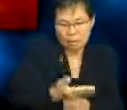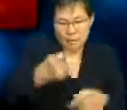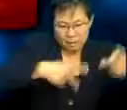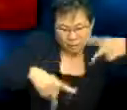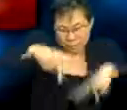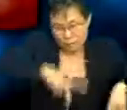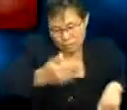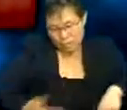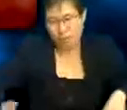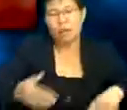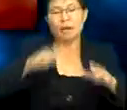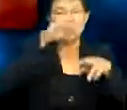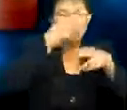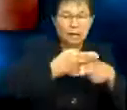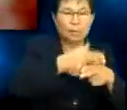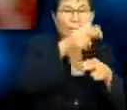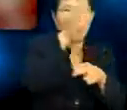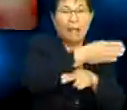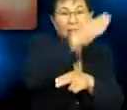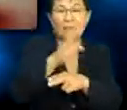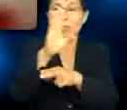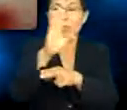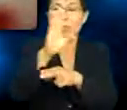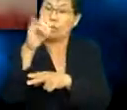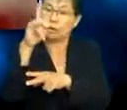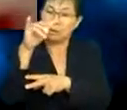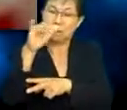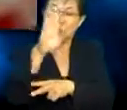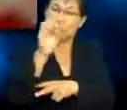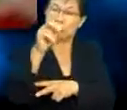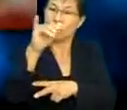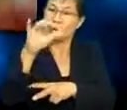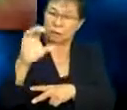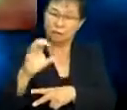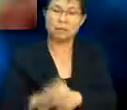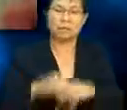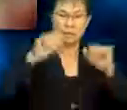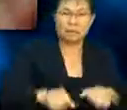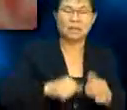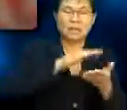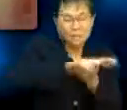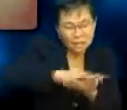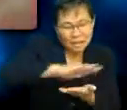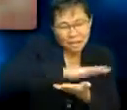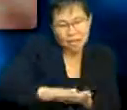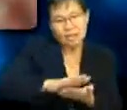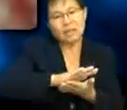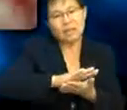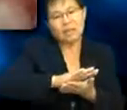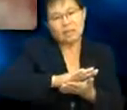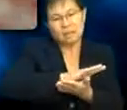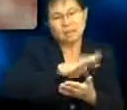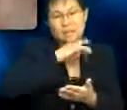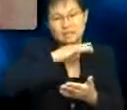certain chemical substances called antibodies. These antibodies neutralize the effects of